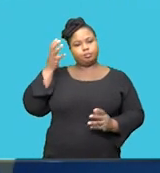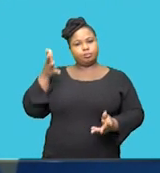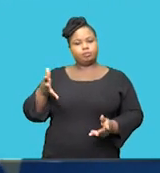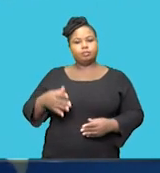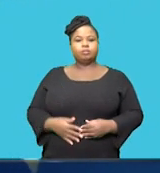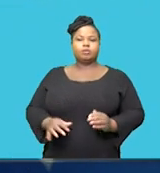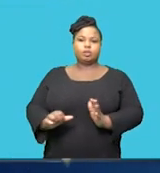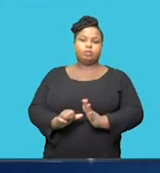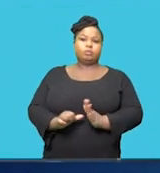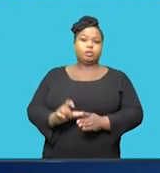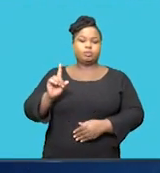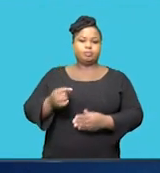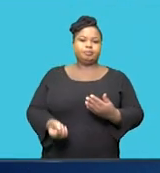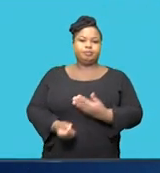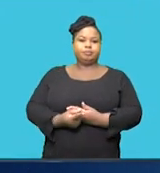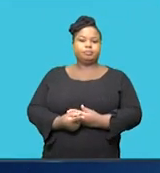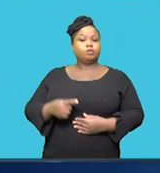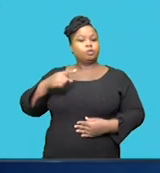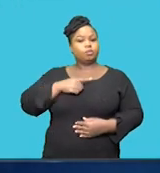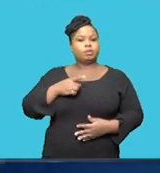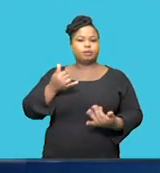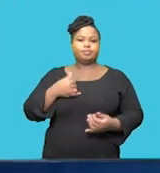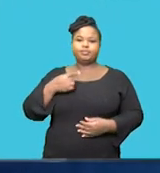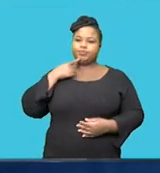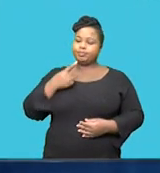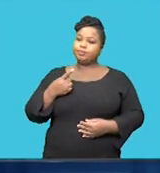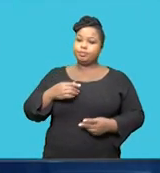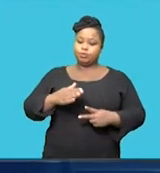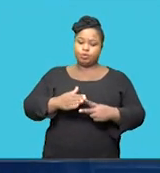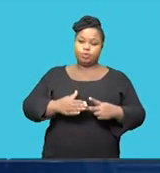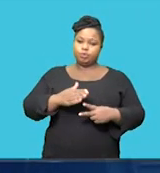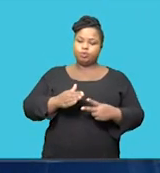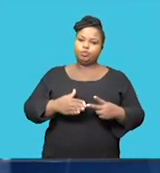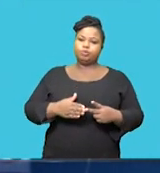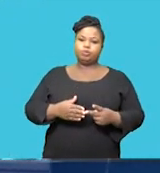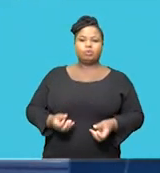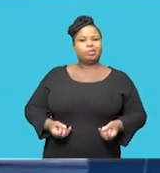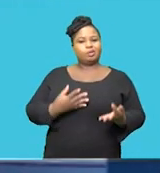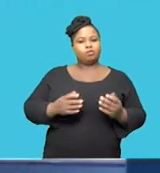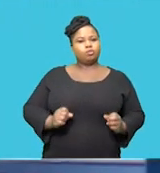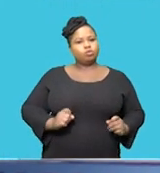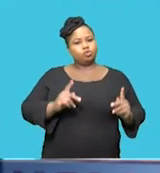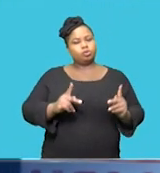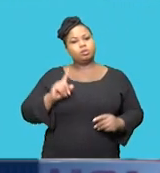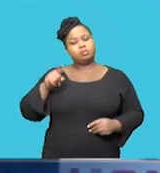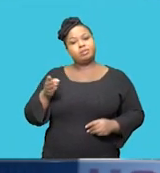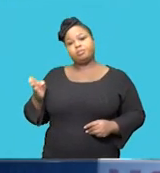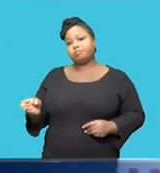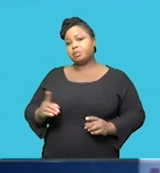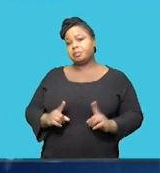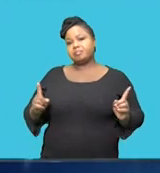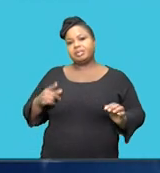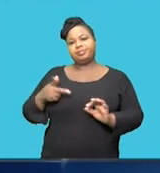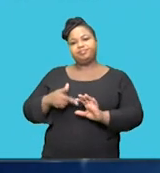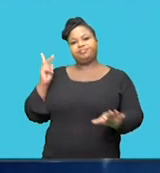lelo bekufanelekile ukuba lithathwe njengoba esithi esisibini sinikiwe ithuba lokubhena kodwa siye